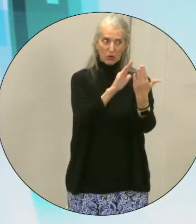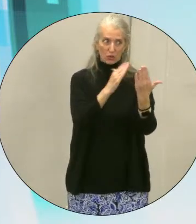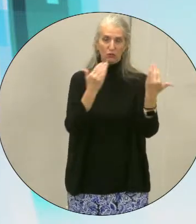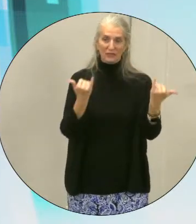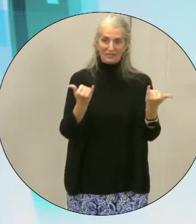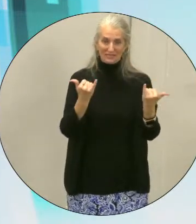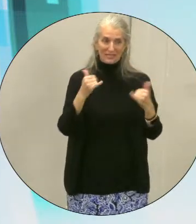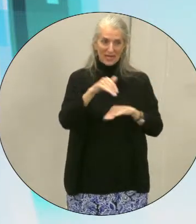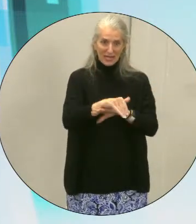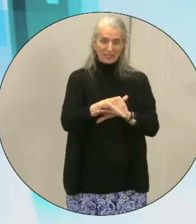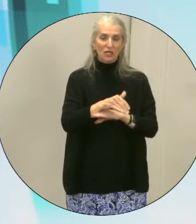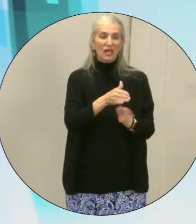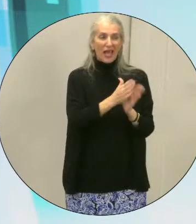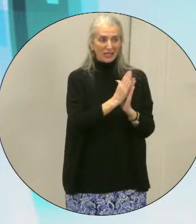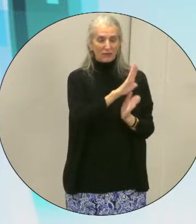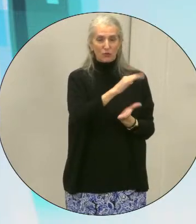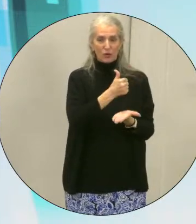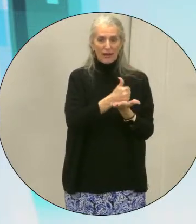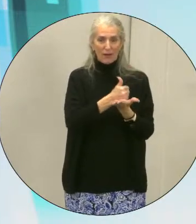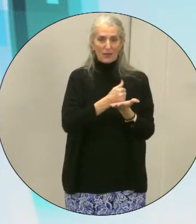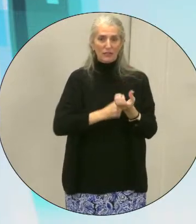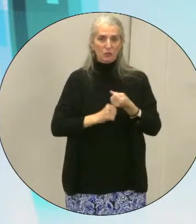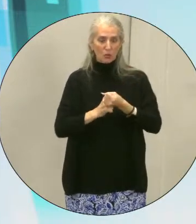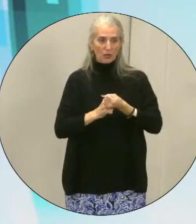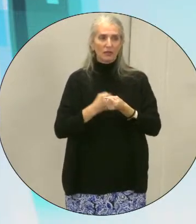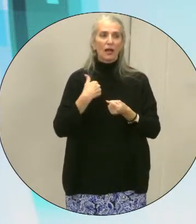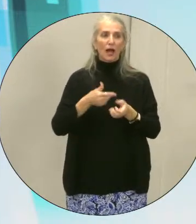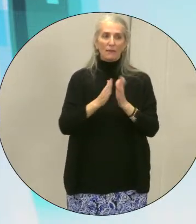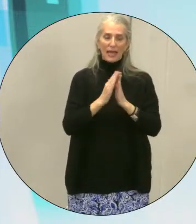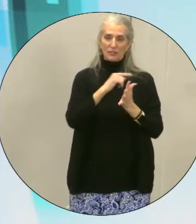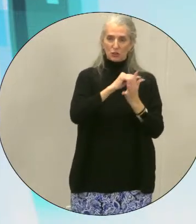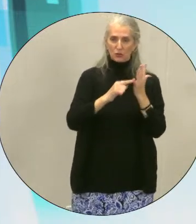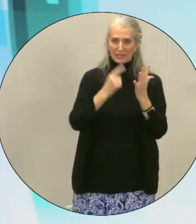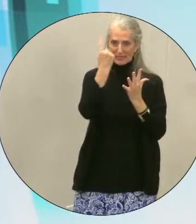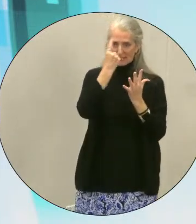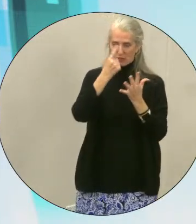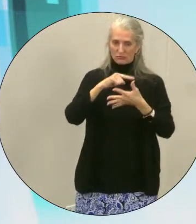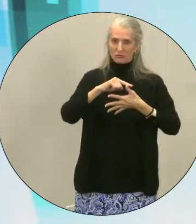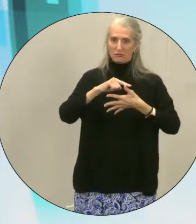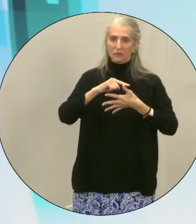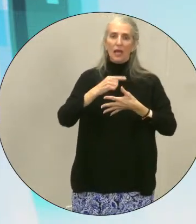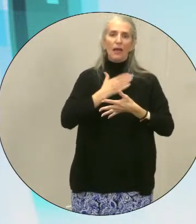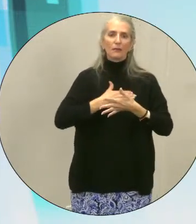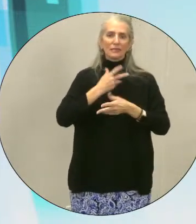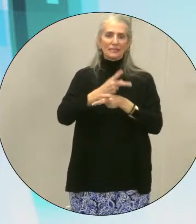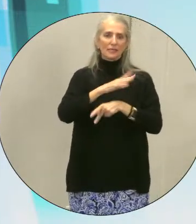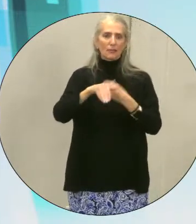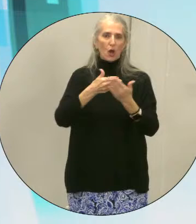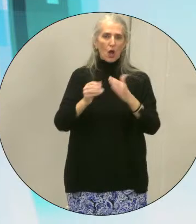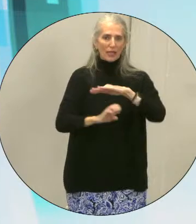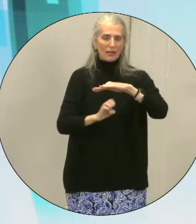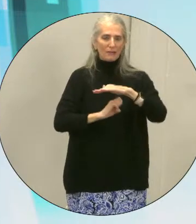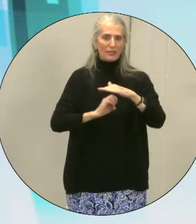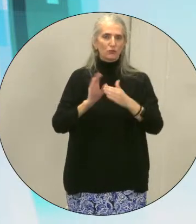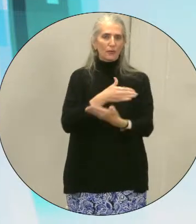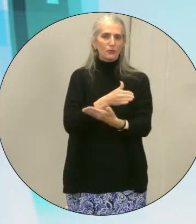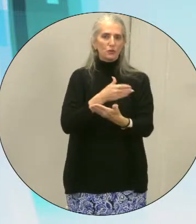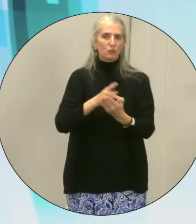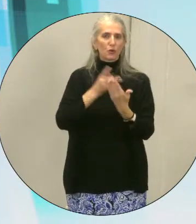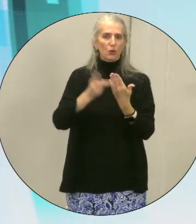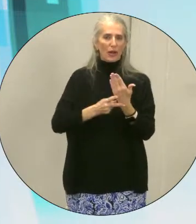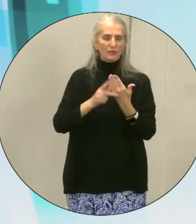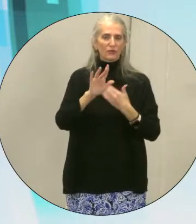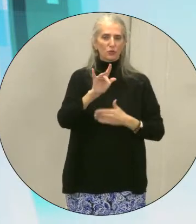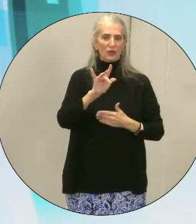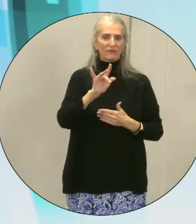and support. I'm asking the board to consider the following items. Number one, please keep all elementary music programs for the 25-26 school